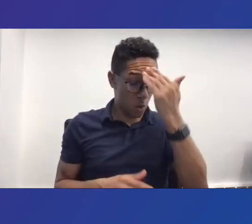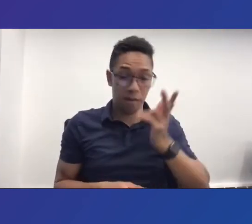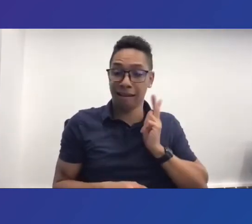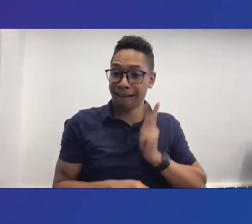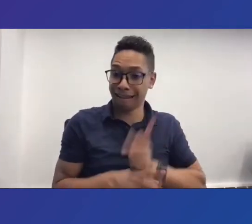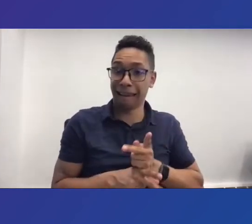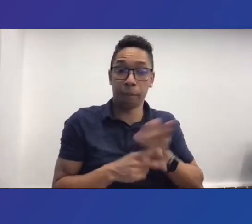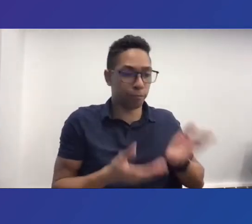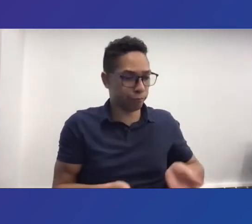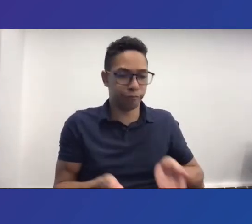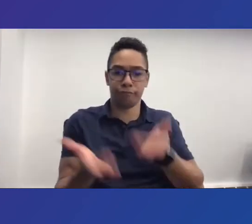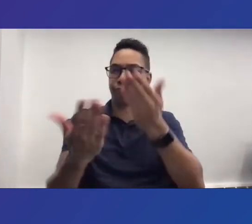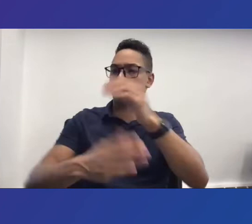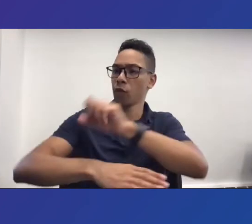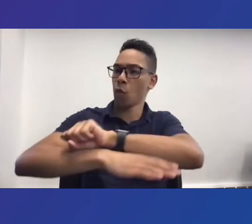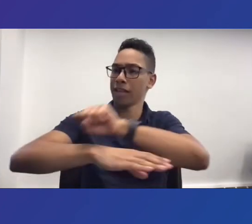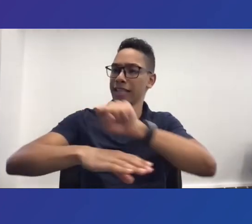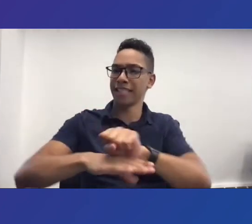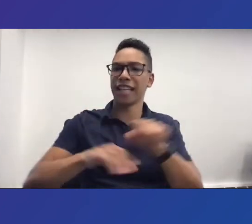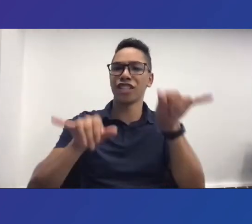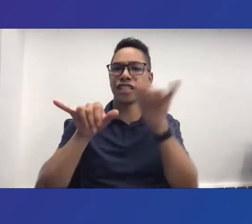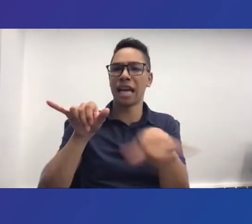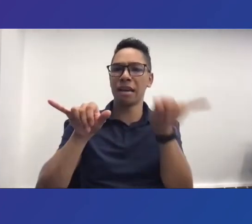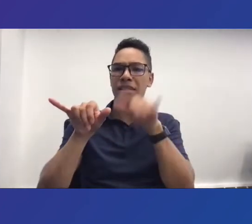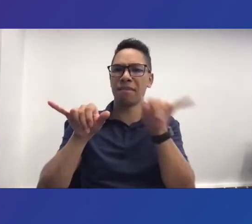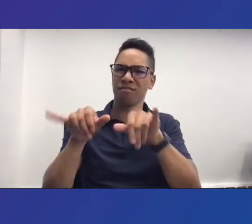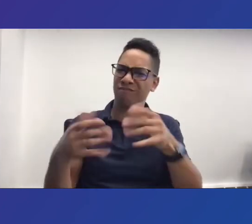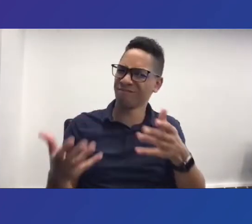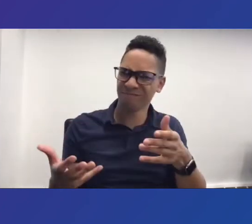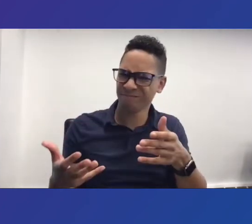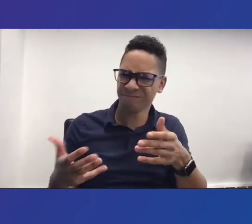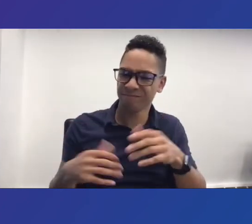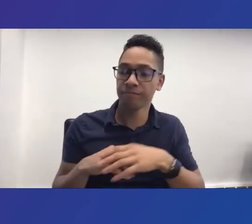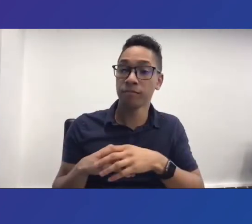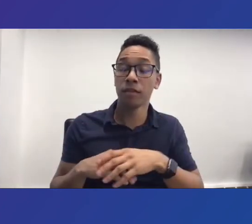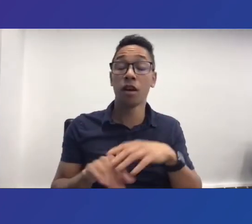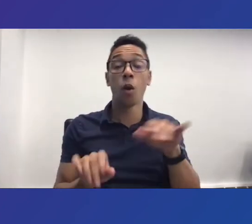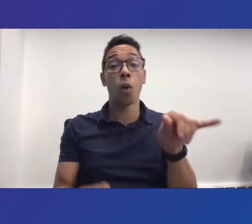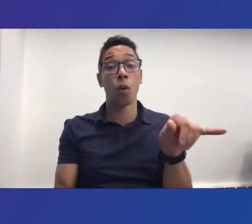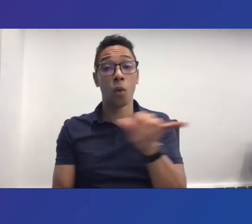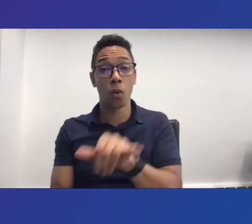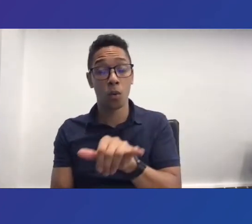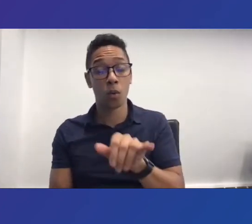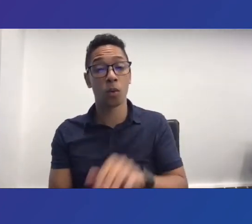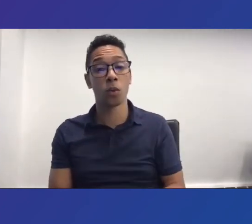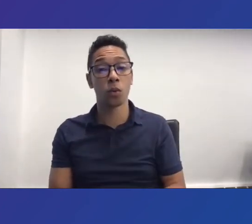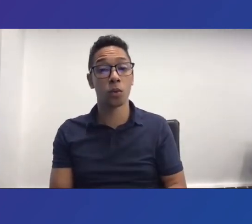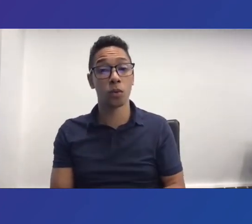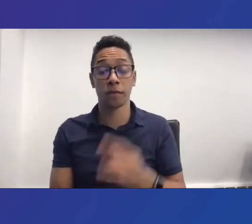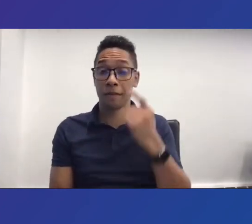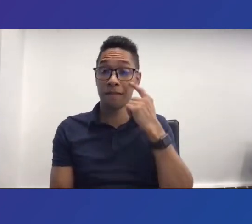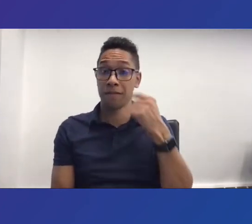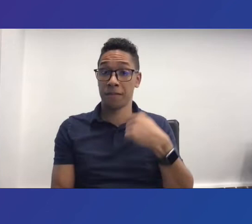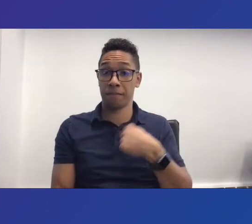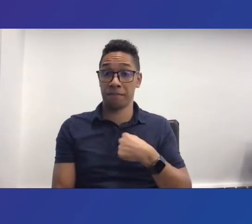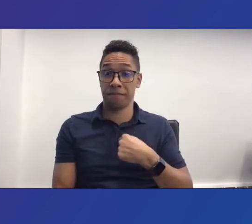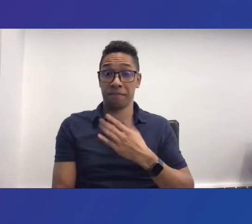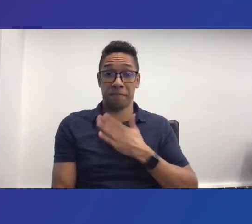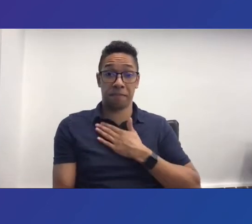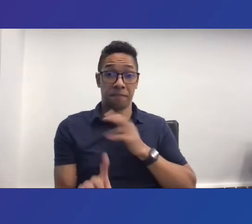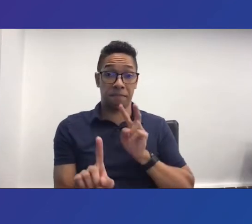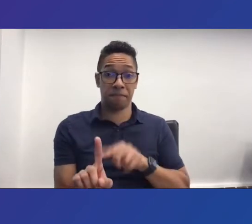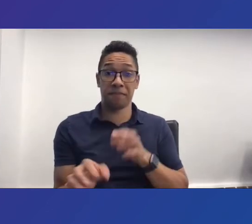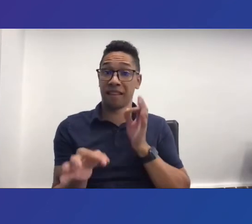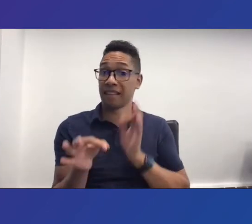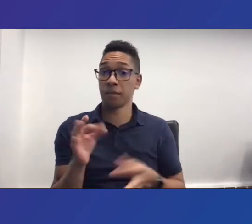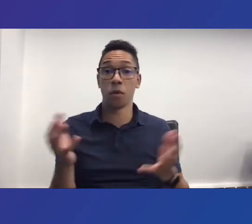in the stage that's what you already do. Also, I think the thing is, to put it in for myself, how I think of it, most simplest